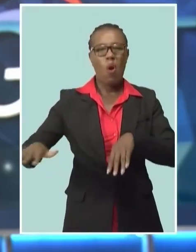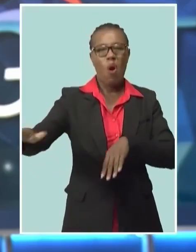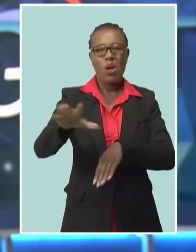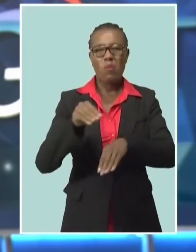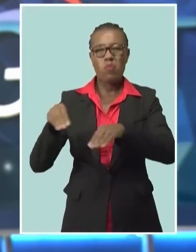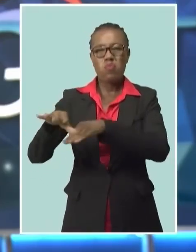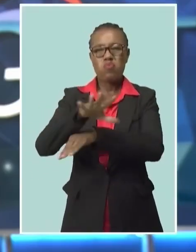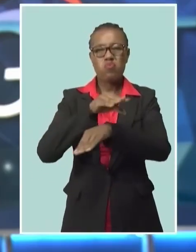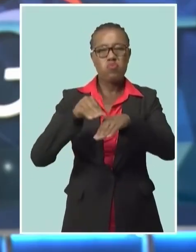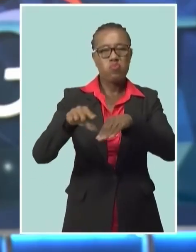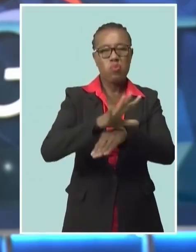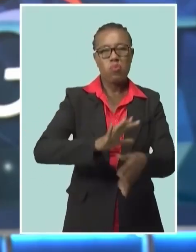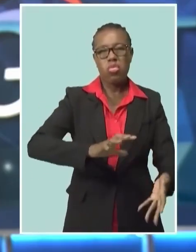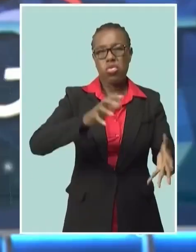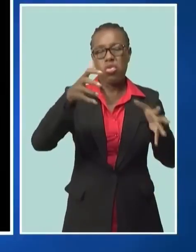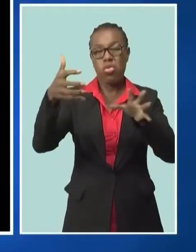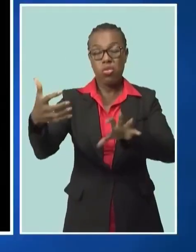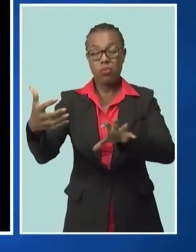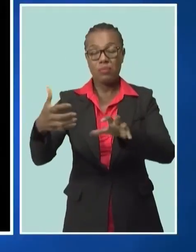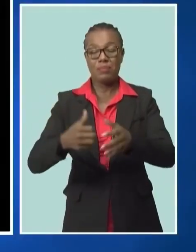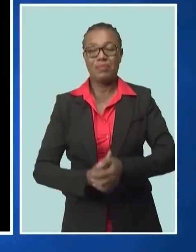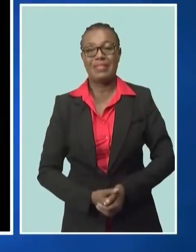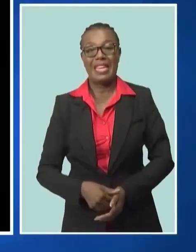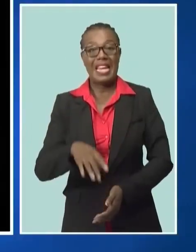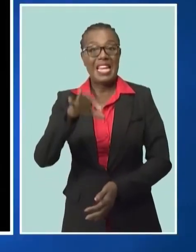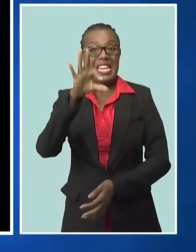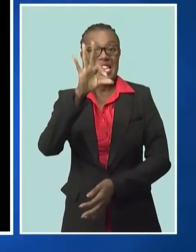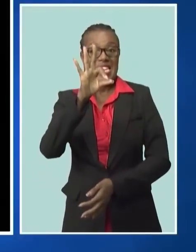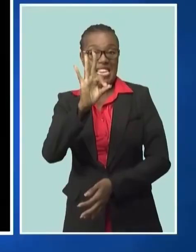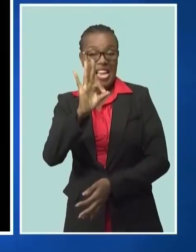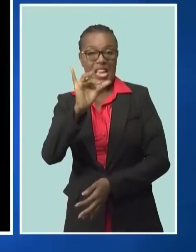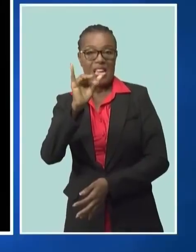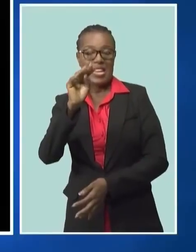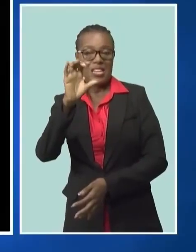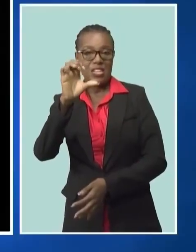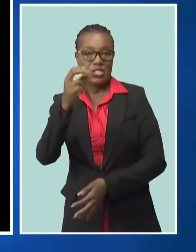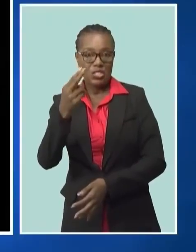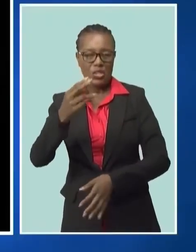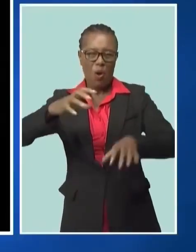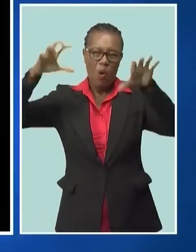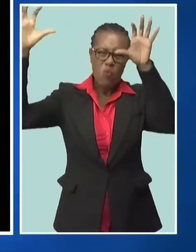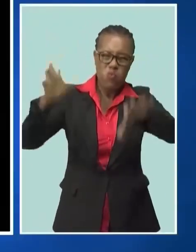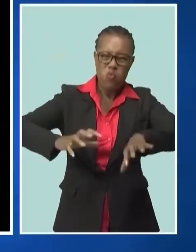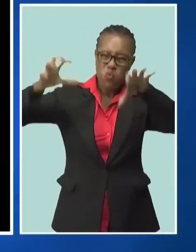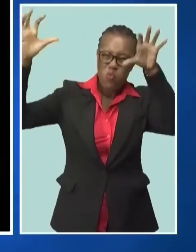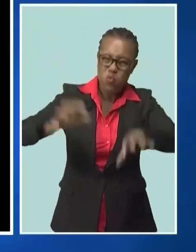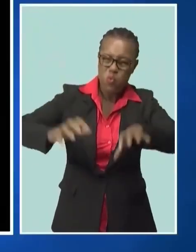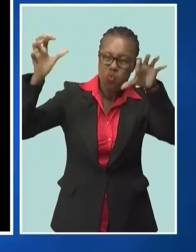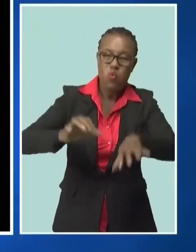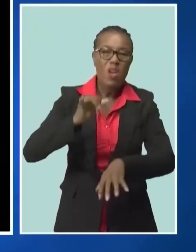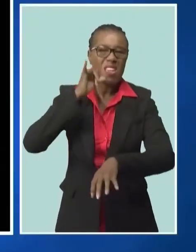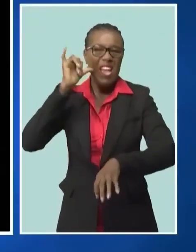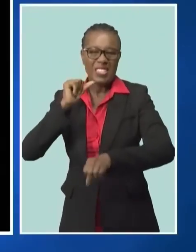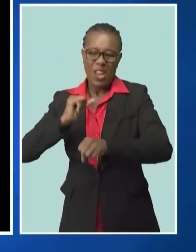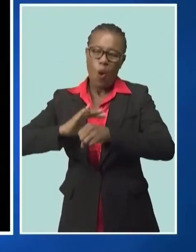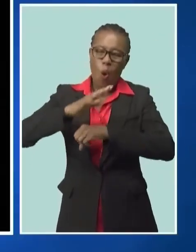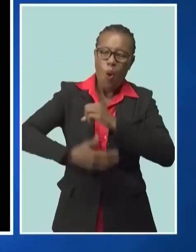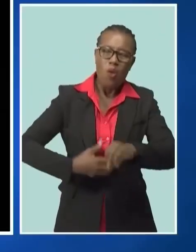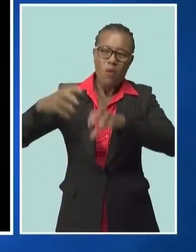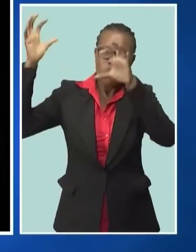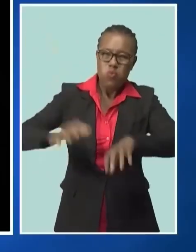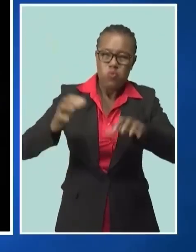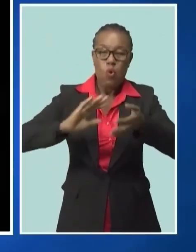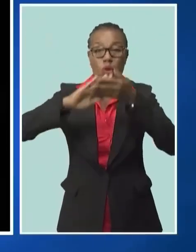them. 9 inches of torrential rain pounded the island yesterday, flooding several